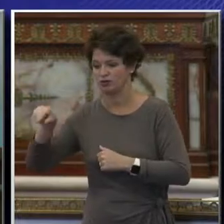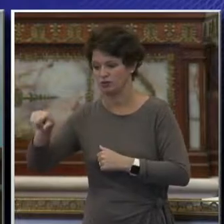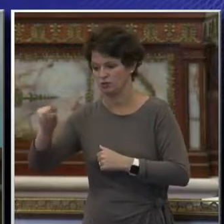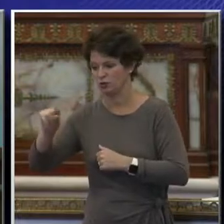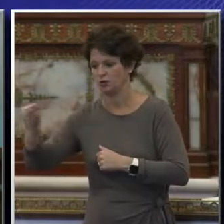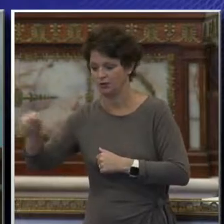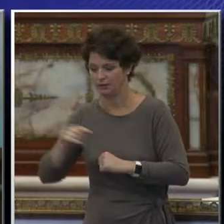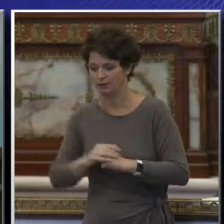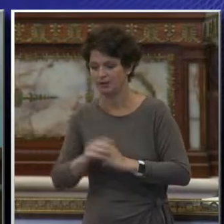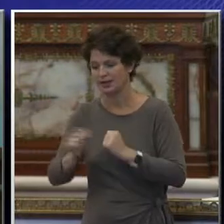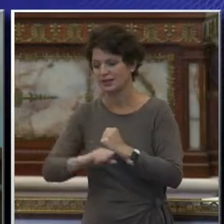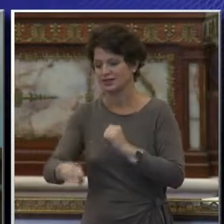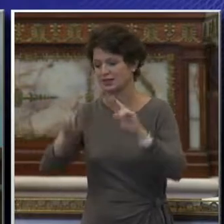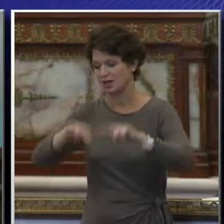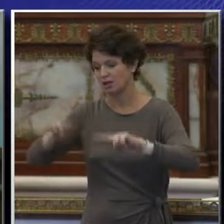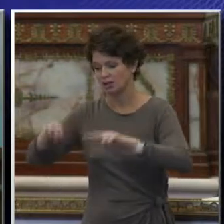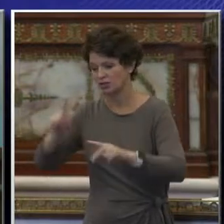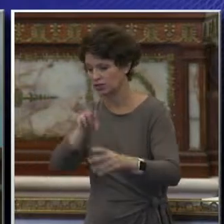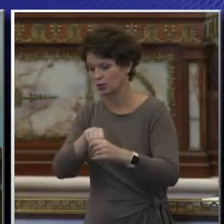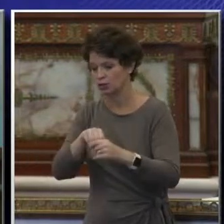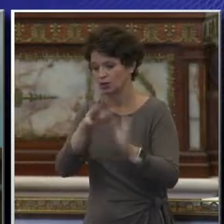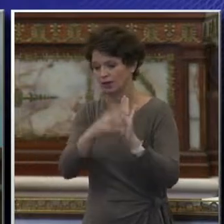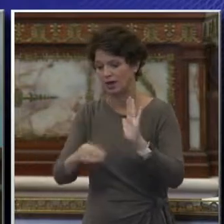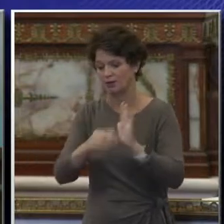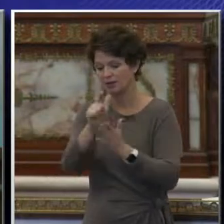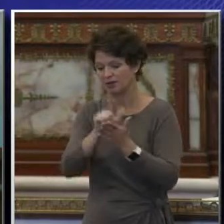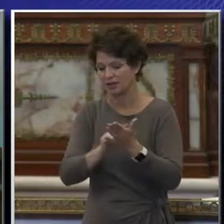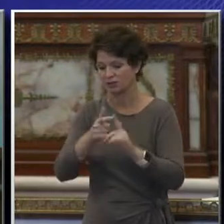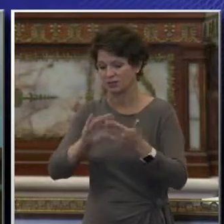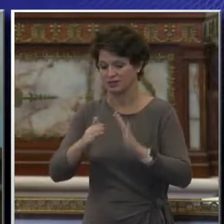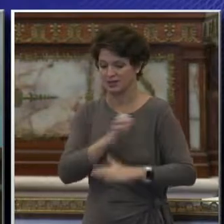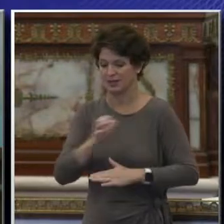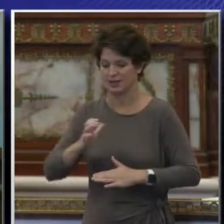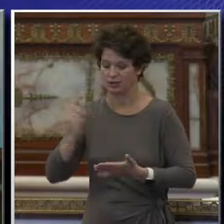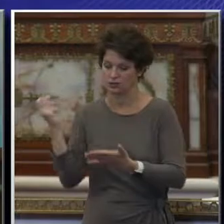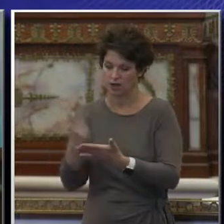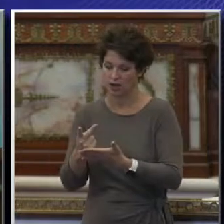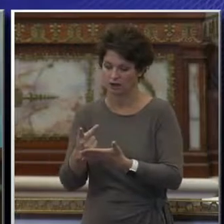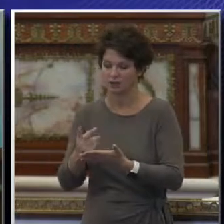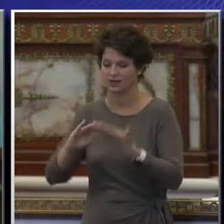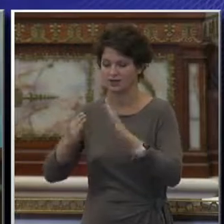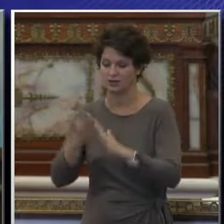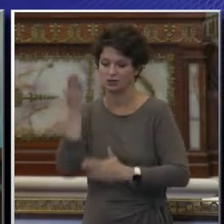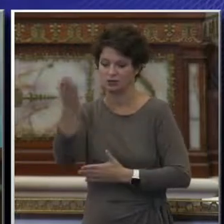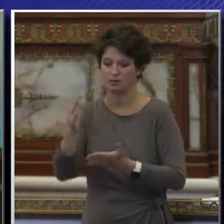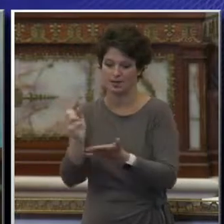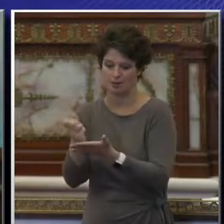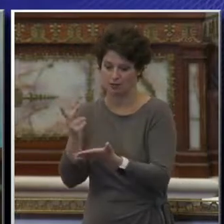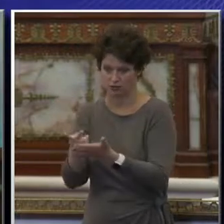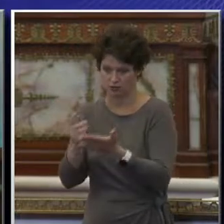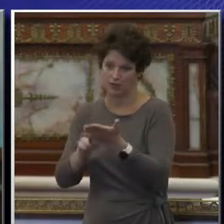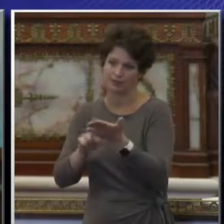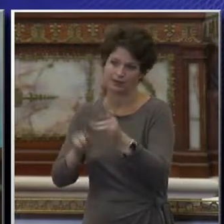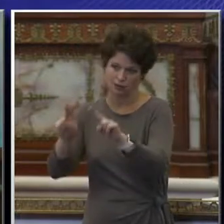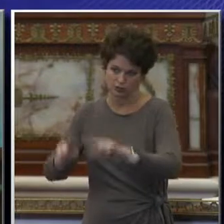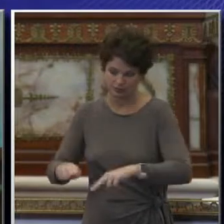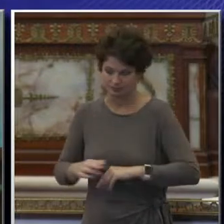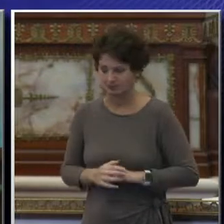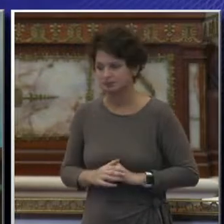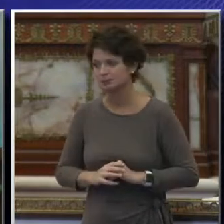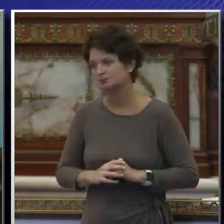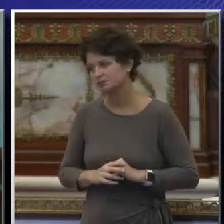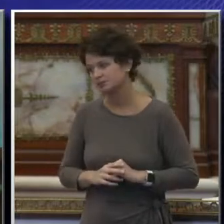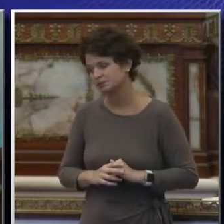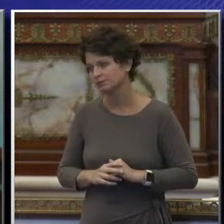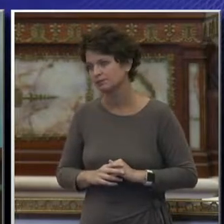The extension application must include a copy of legislation from City Council authorizing the city to submit the application.